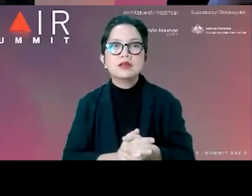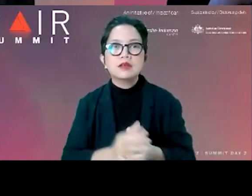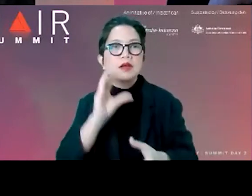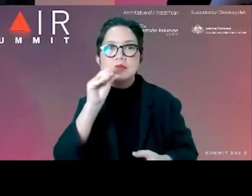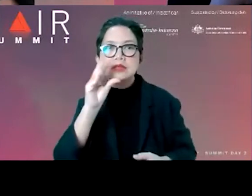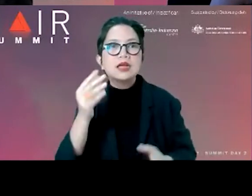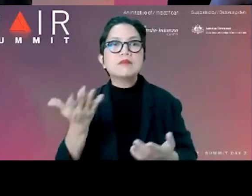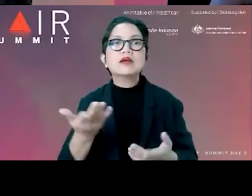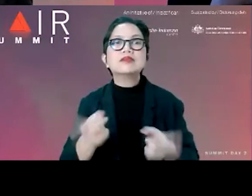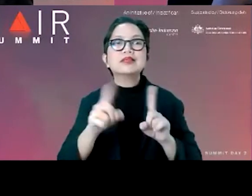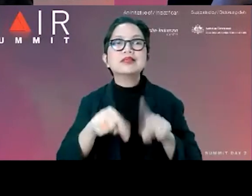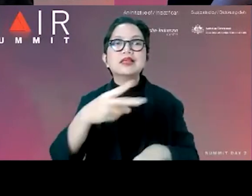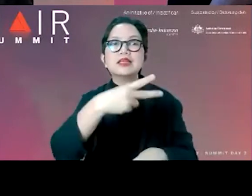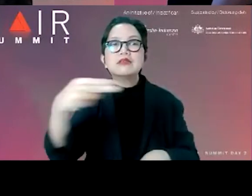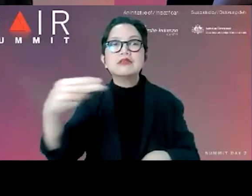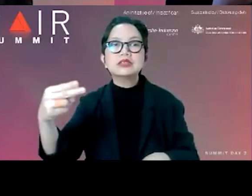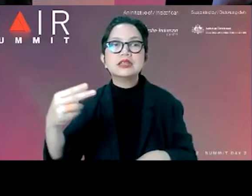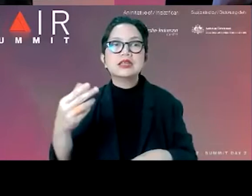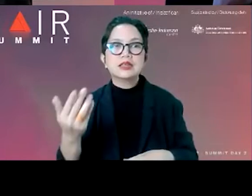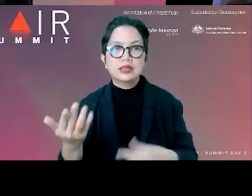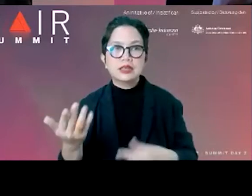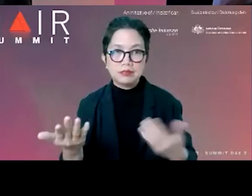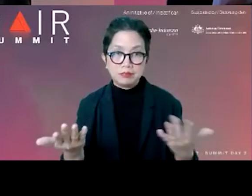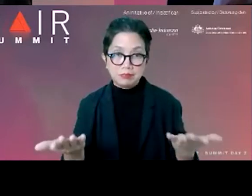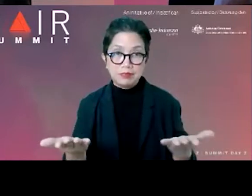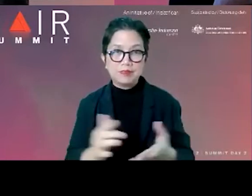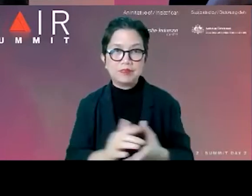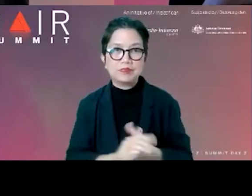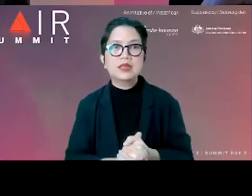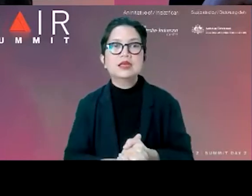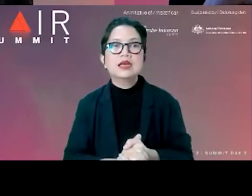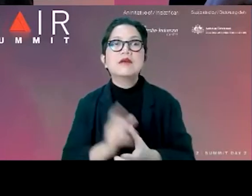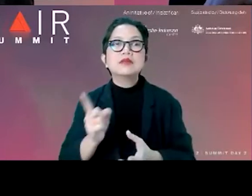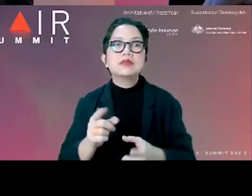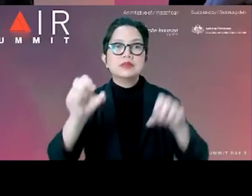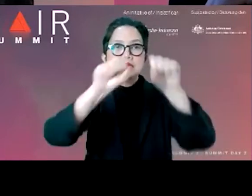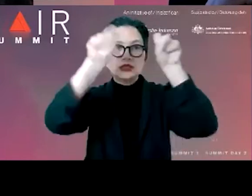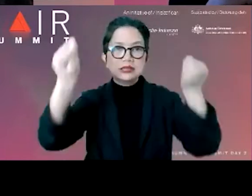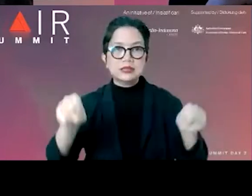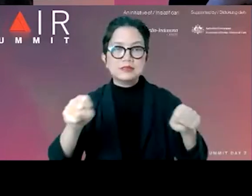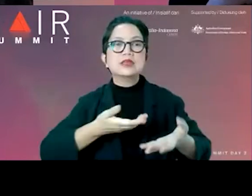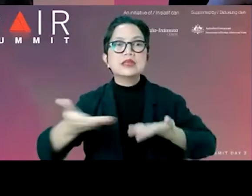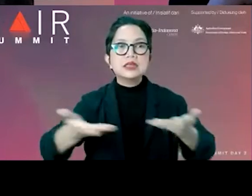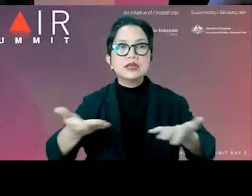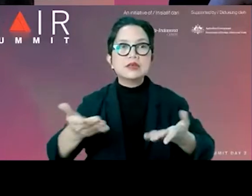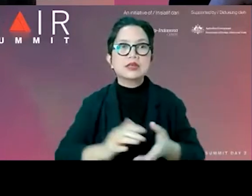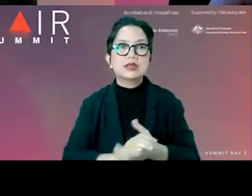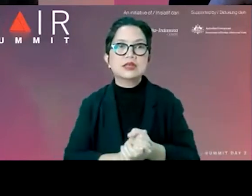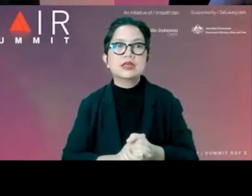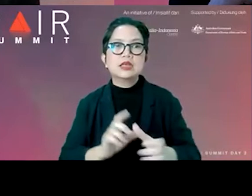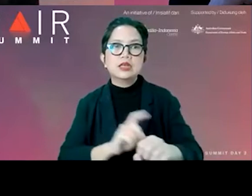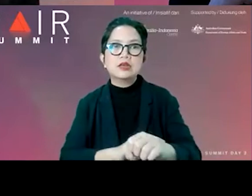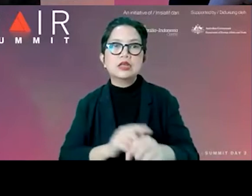because this modelling was done during a particularly pre-Delta, but just when we realised how serious this